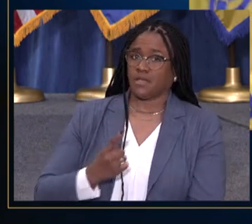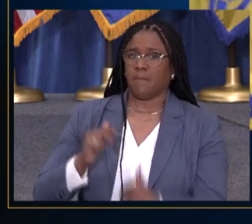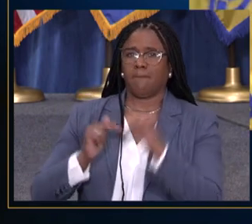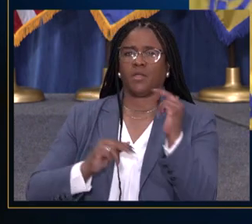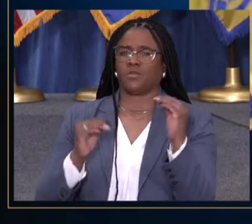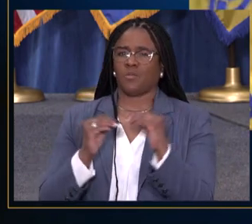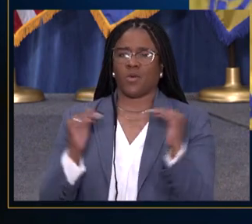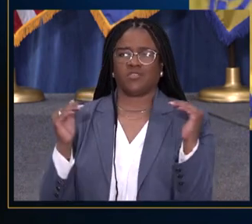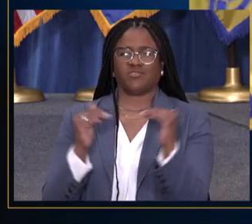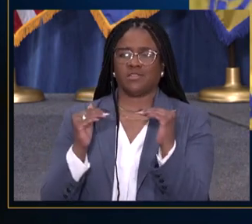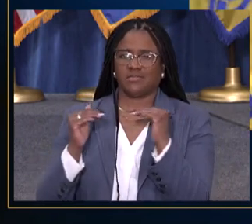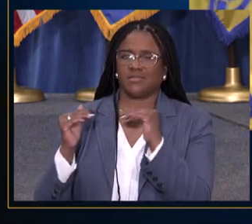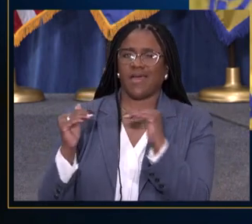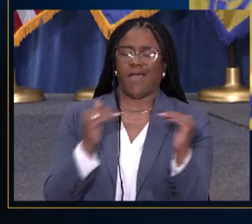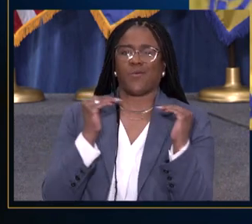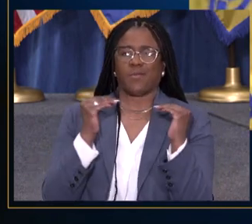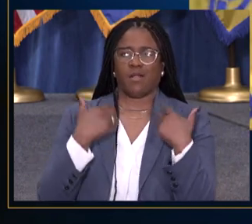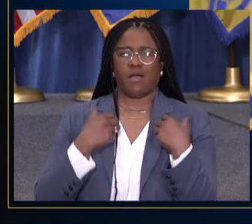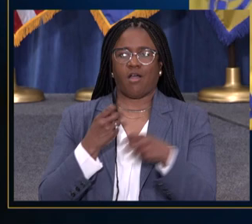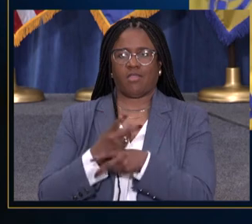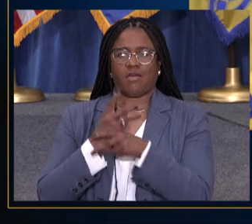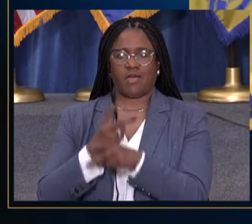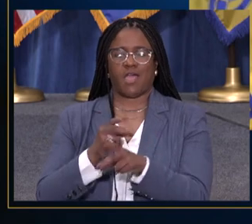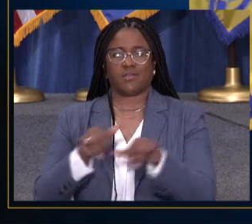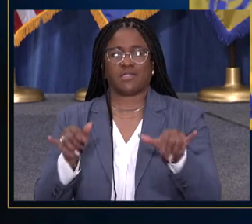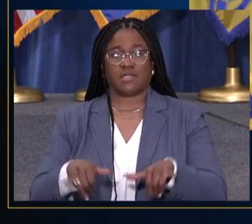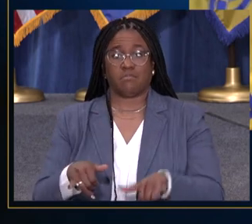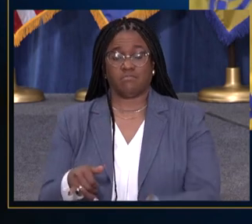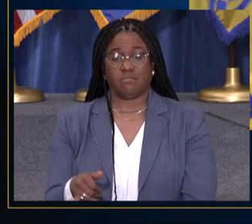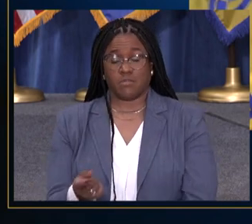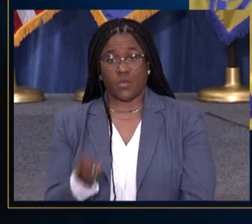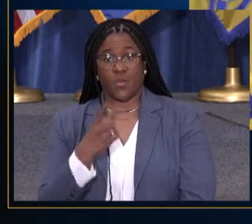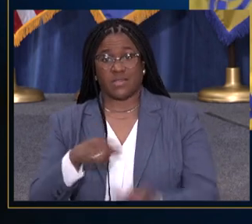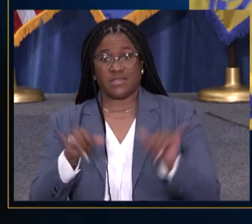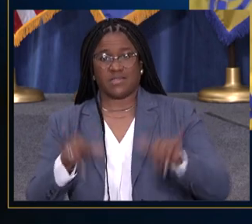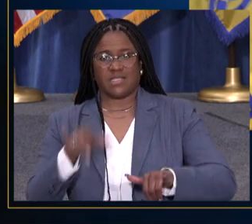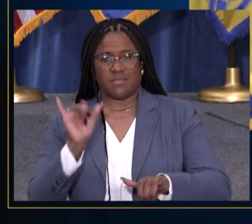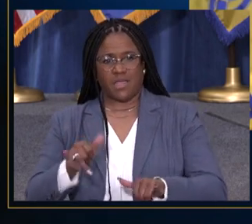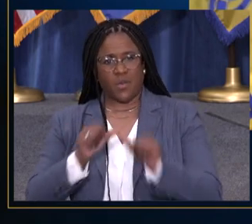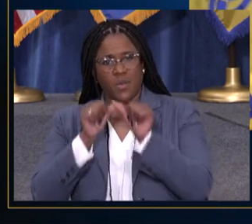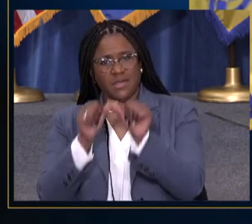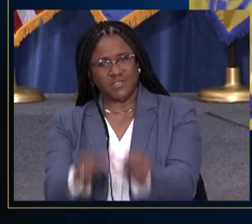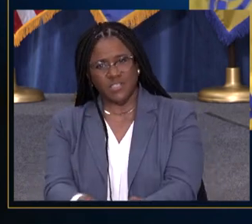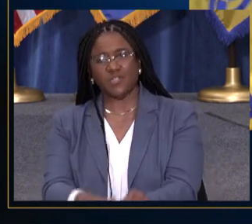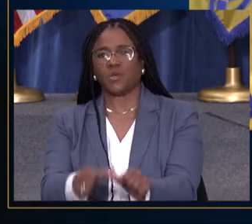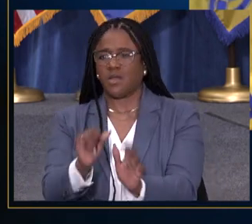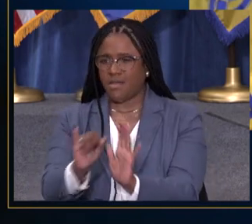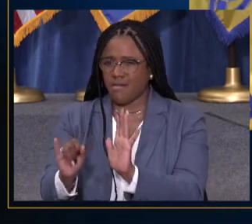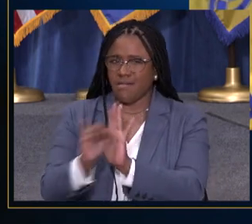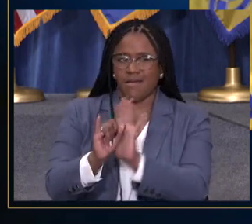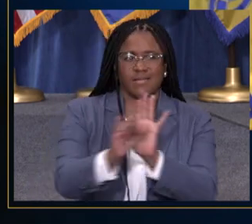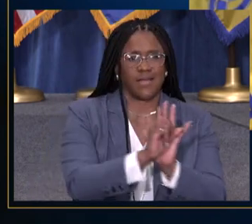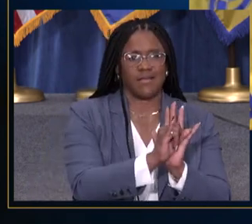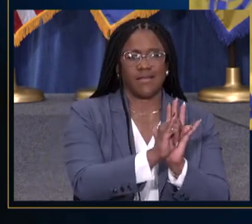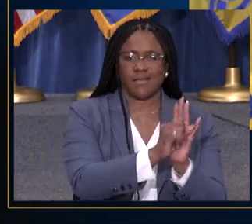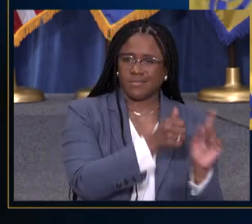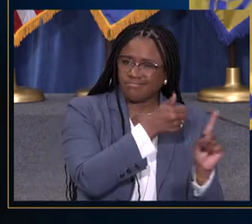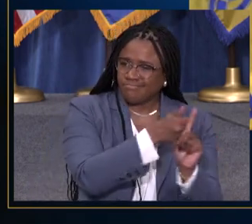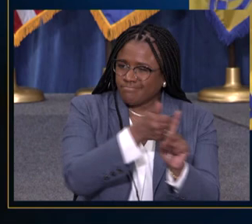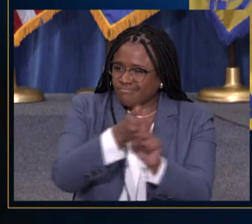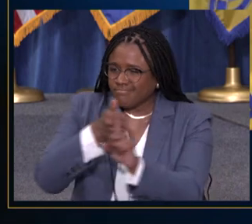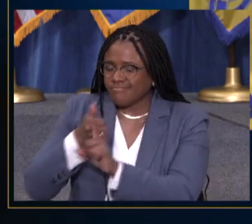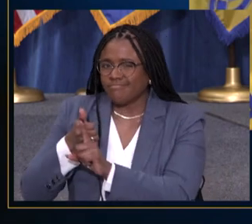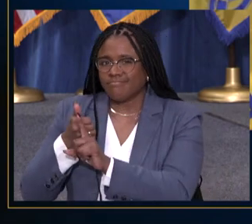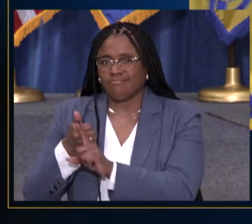just, equitable healthcare system, one that will continue to affirm the dignity, autonomy, and the